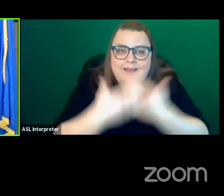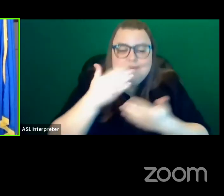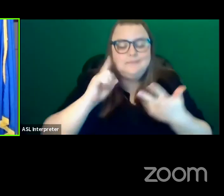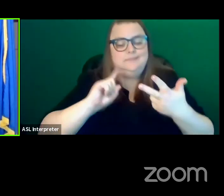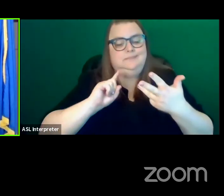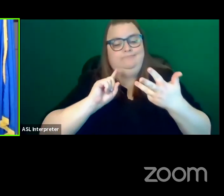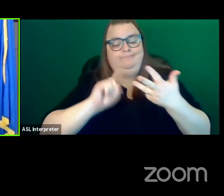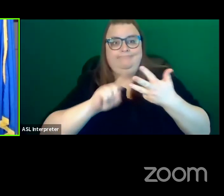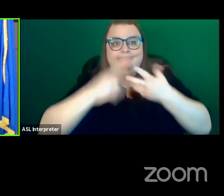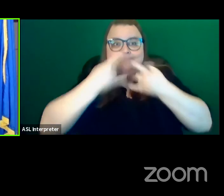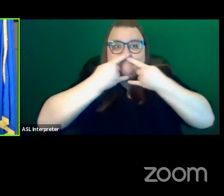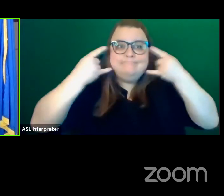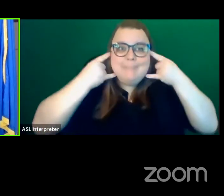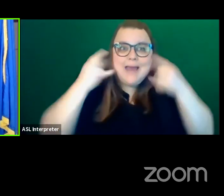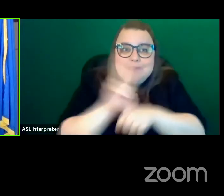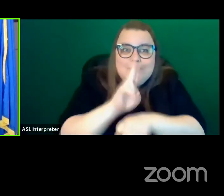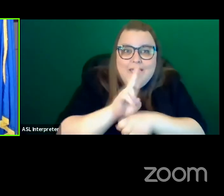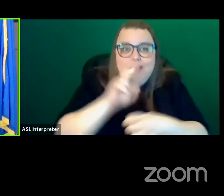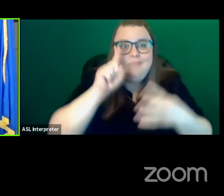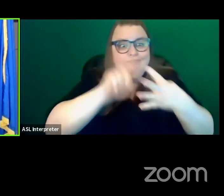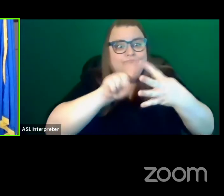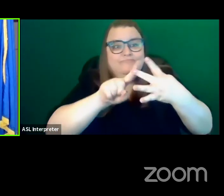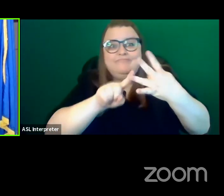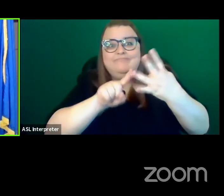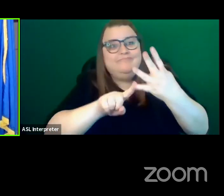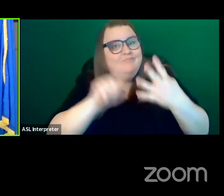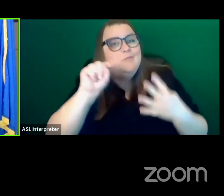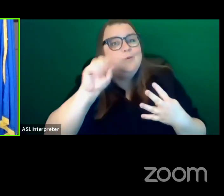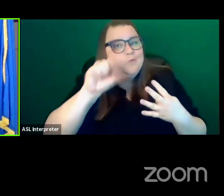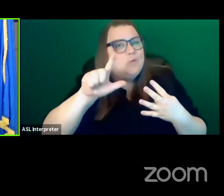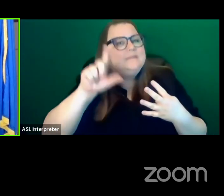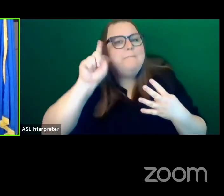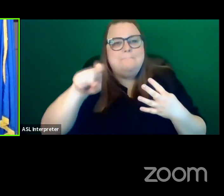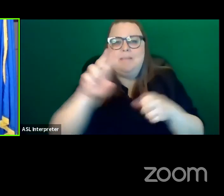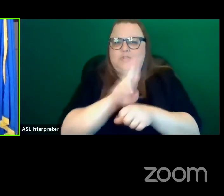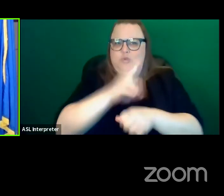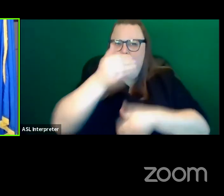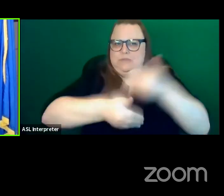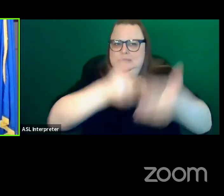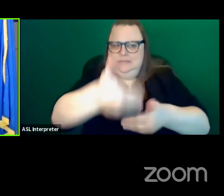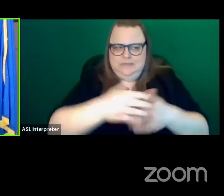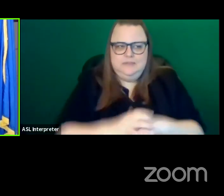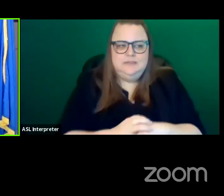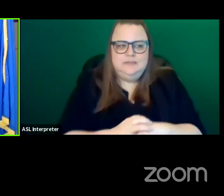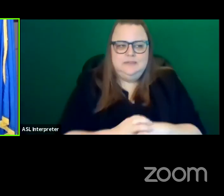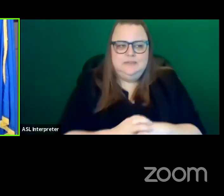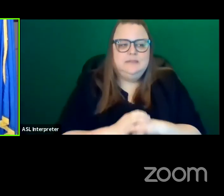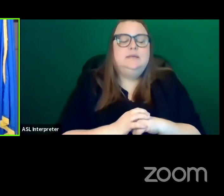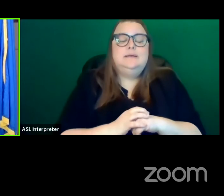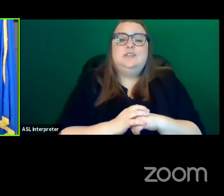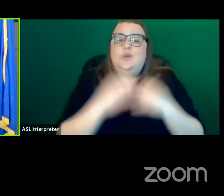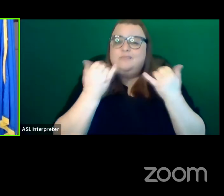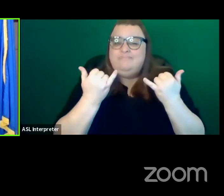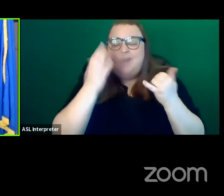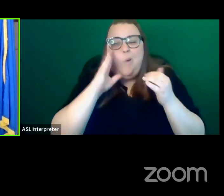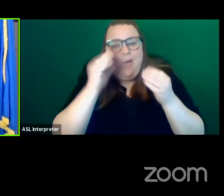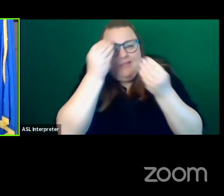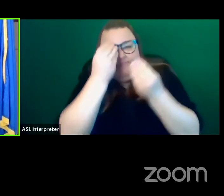mask. That's all we have. Those are the tools that we need to use. I'm going to spend a couple of minutes giving an update on Nevada's